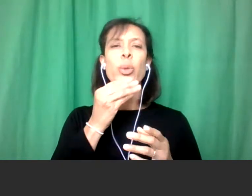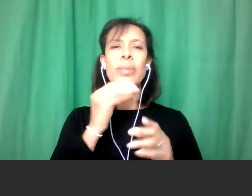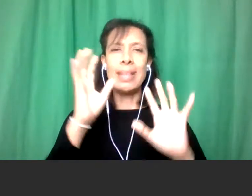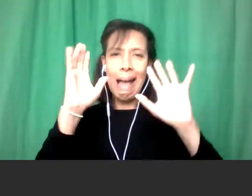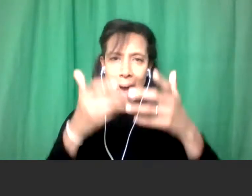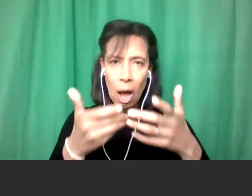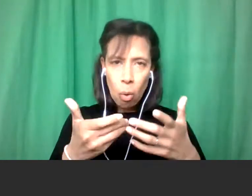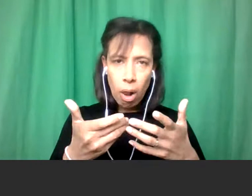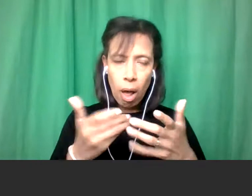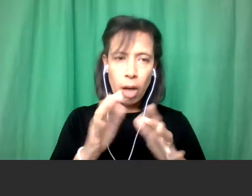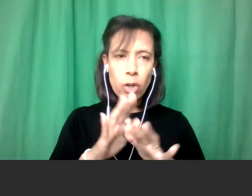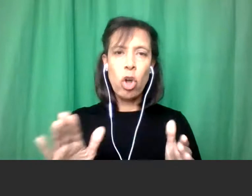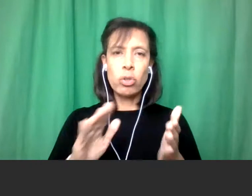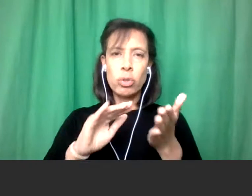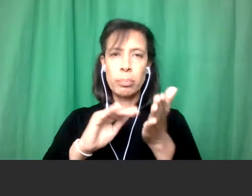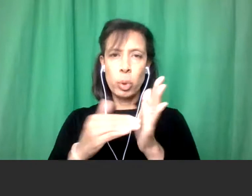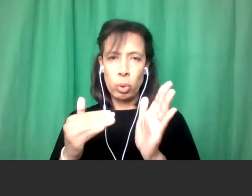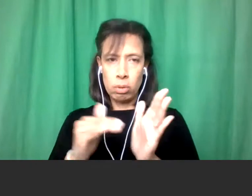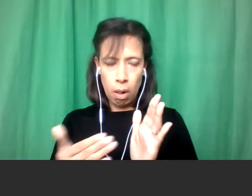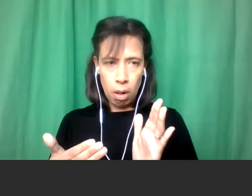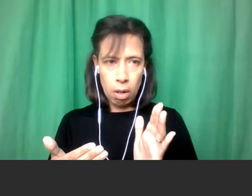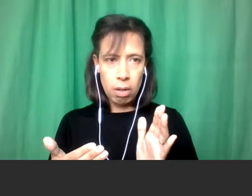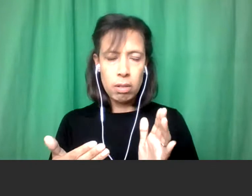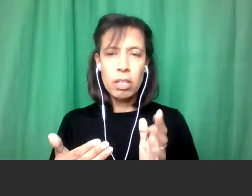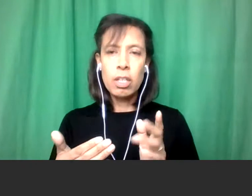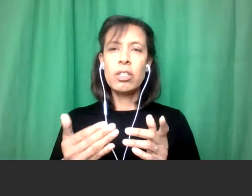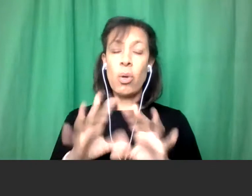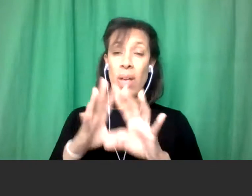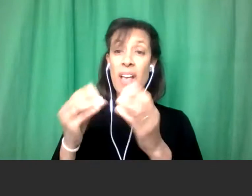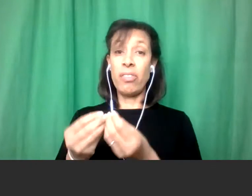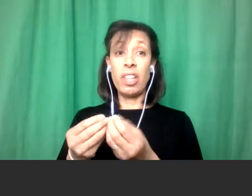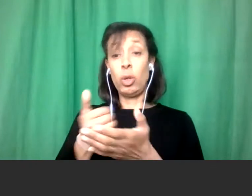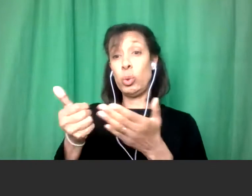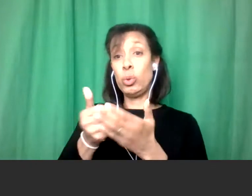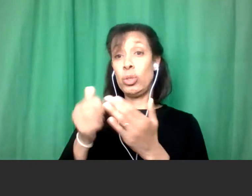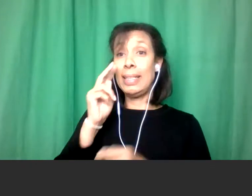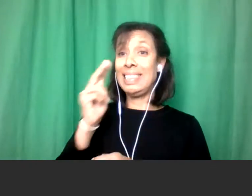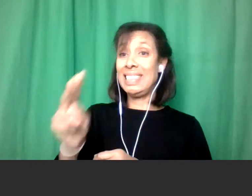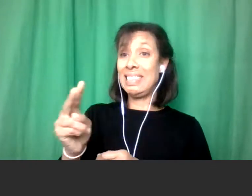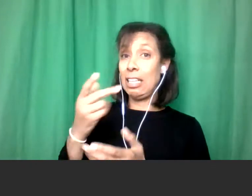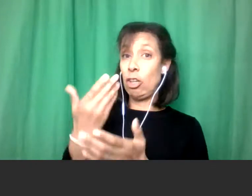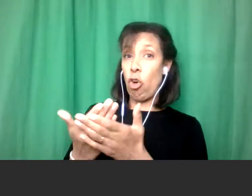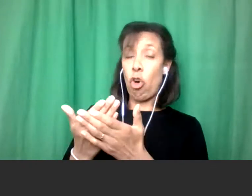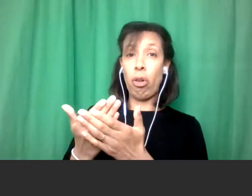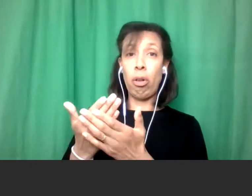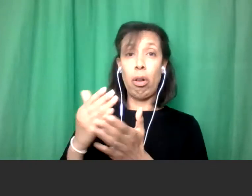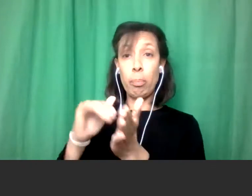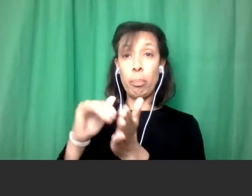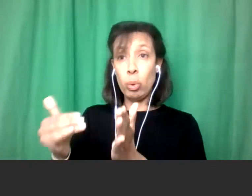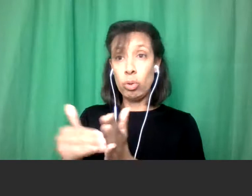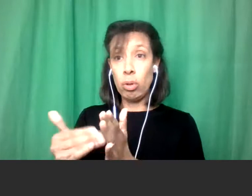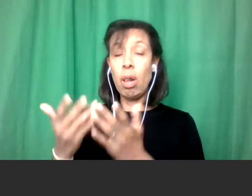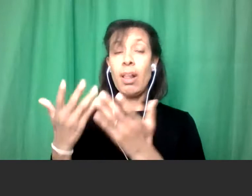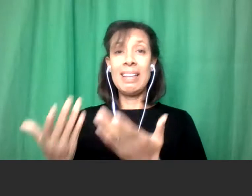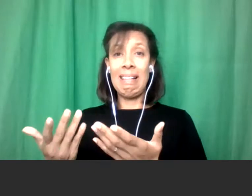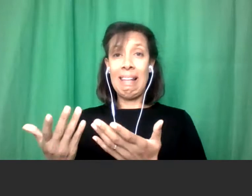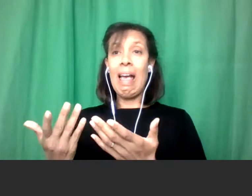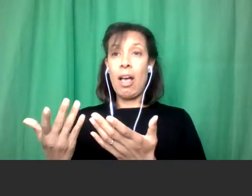stuff that you would usually see on Moodle, you're now going to see on Aula. We're piloting